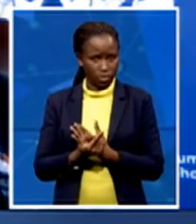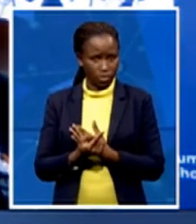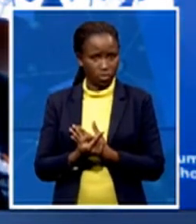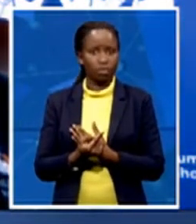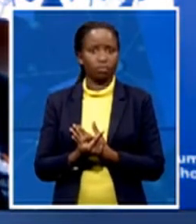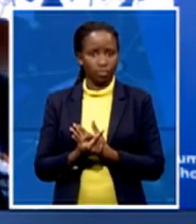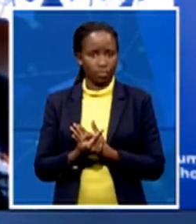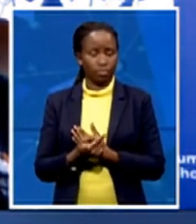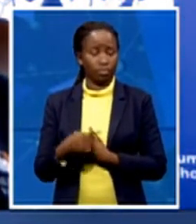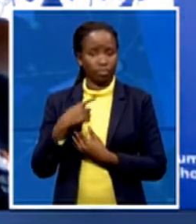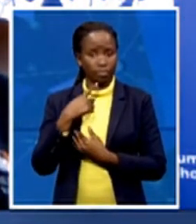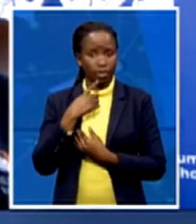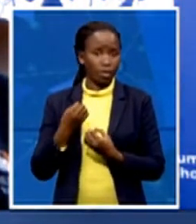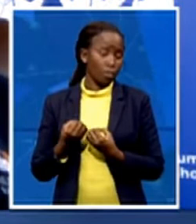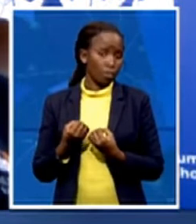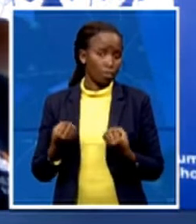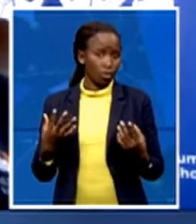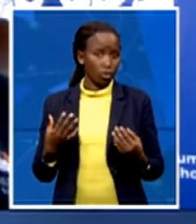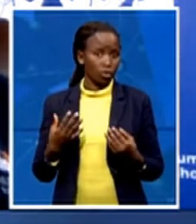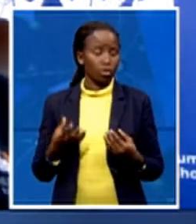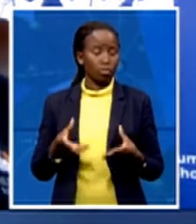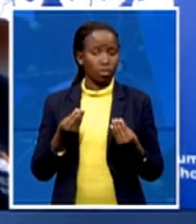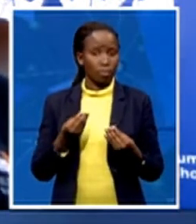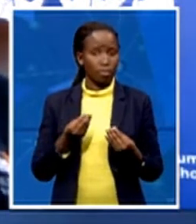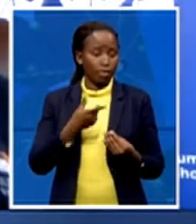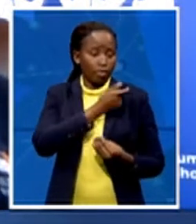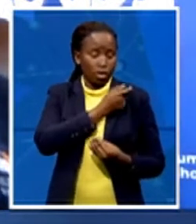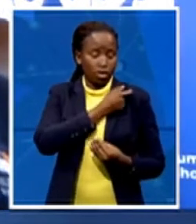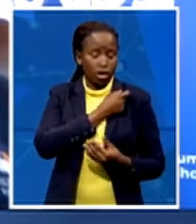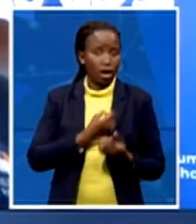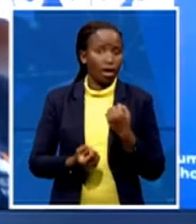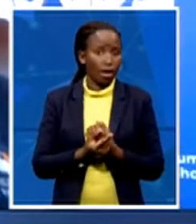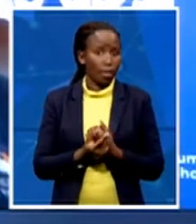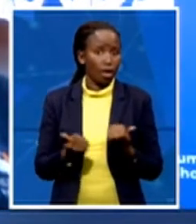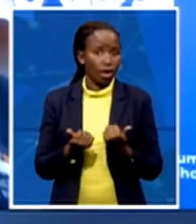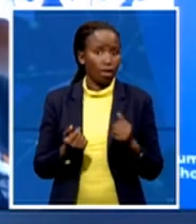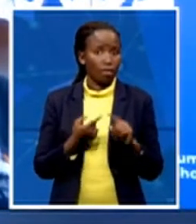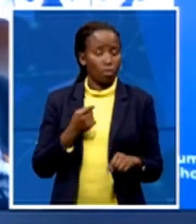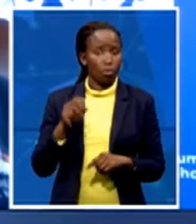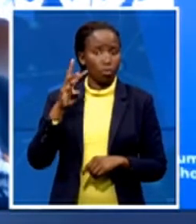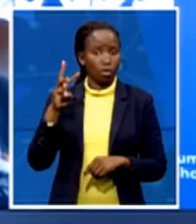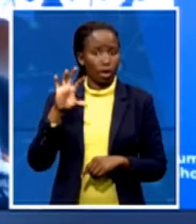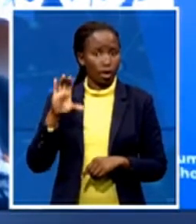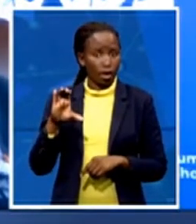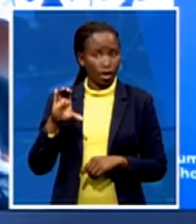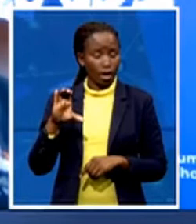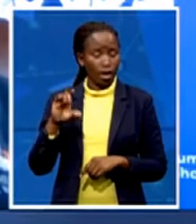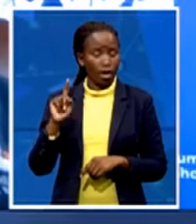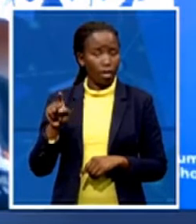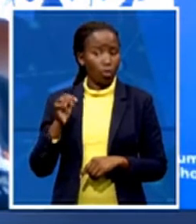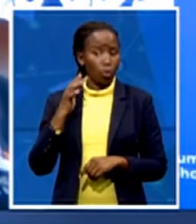most vaccination that happened in the Western Cape. And if you compare it, the last one I think was on the